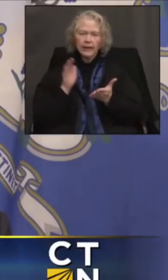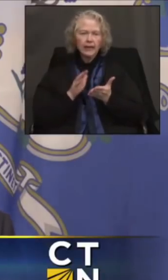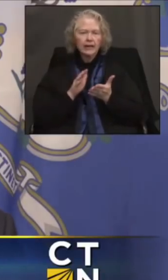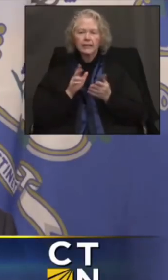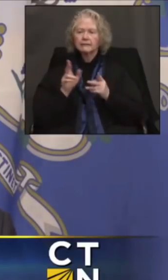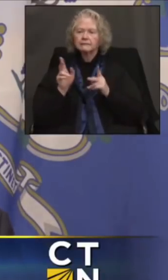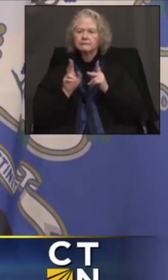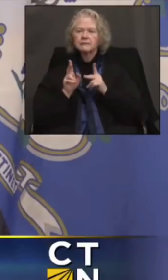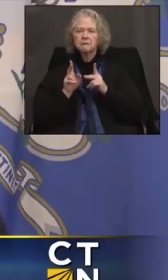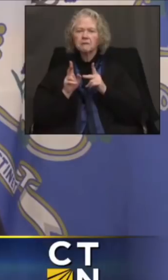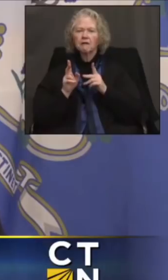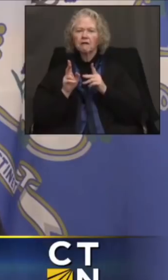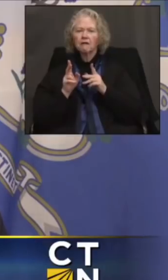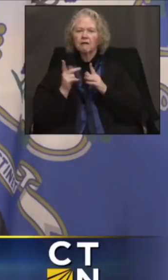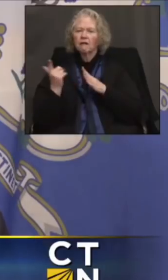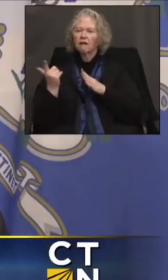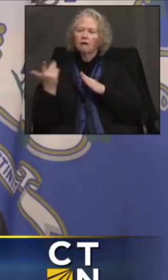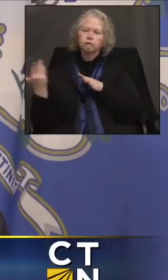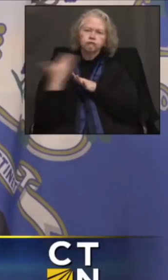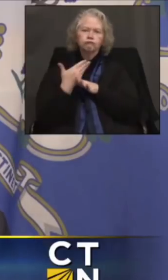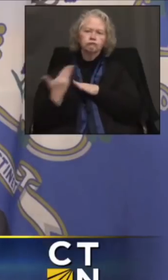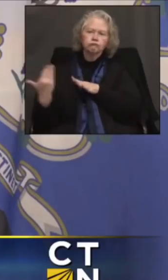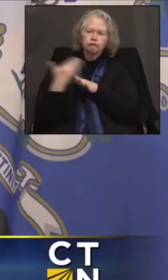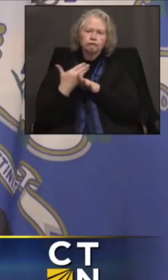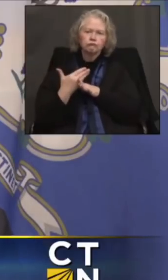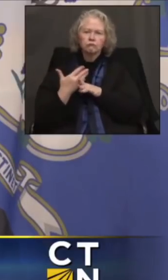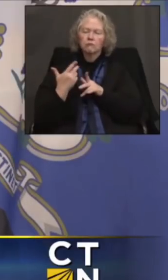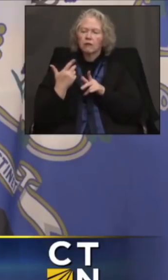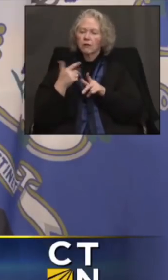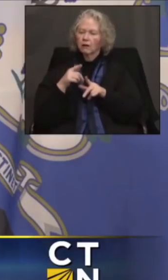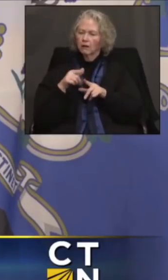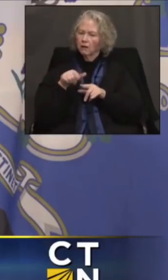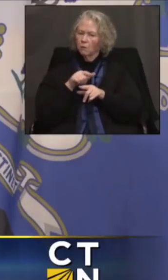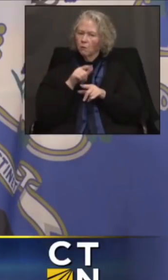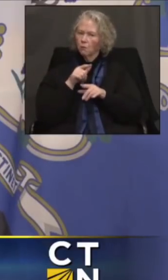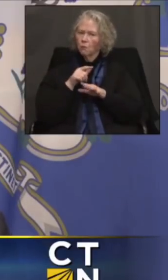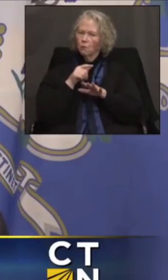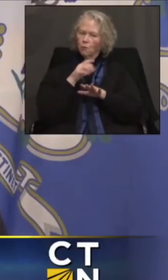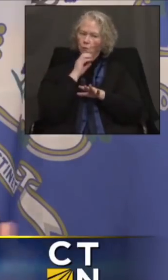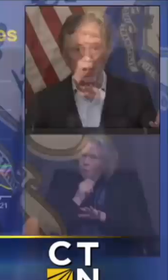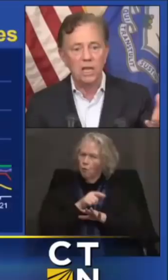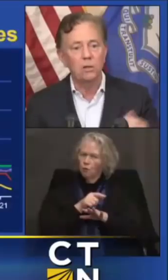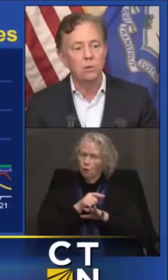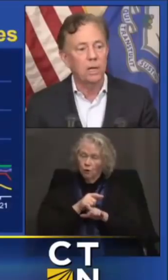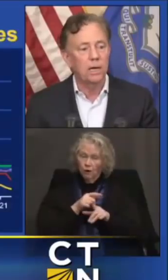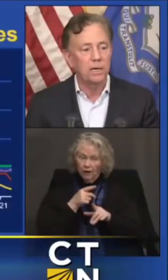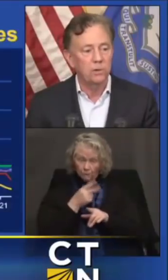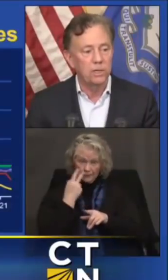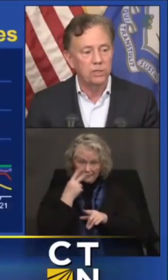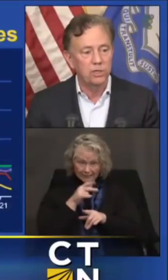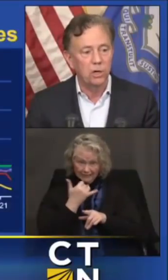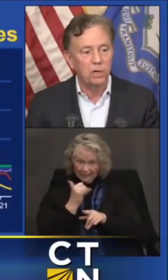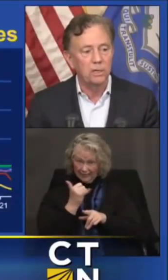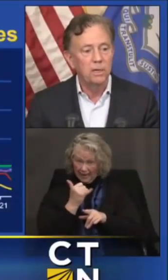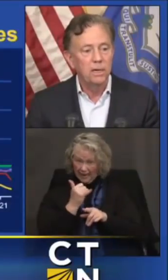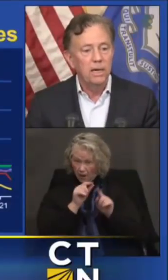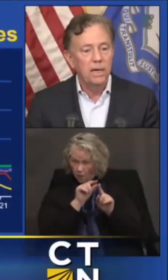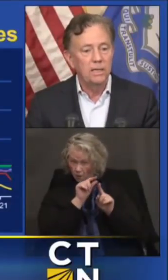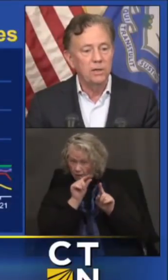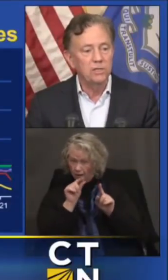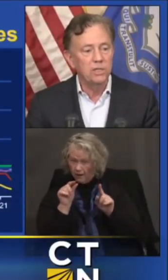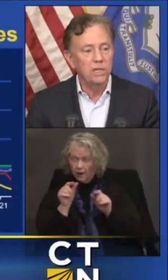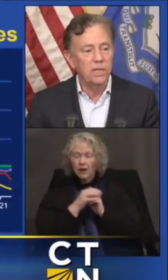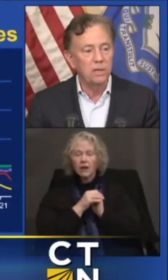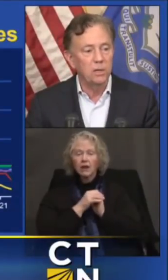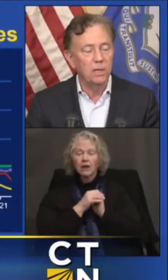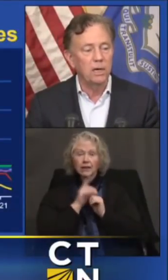for others to jump ahead of those that are older than them. And you can see Connecticut is the yellow line on this chart. And